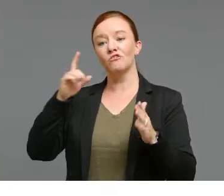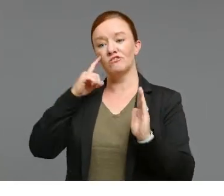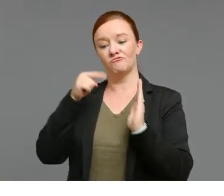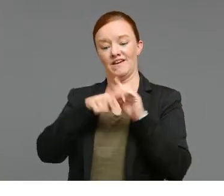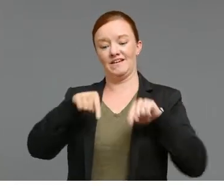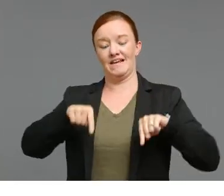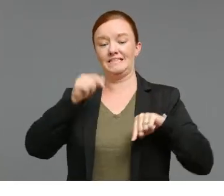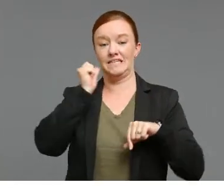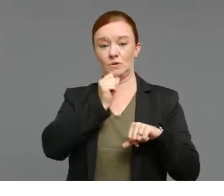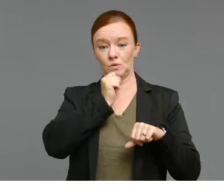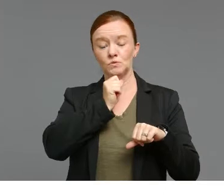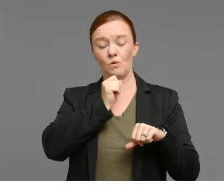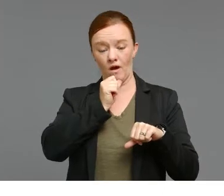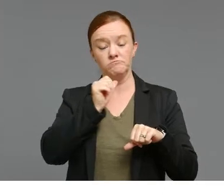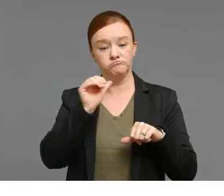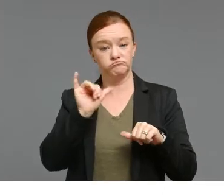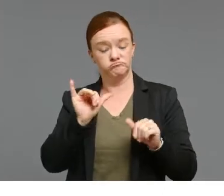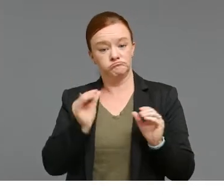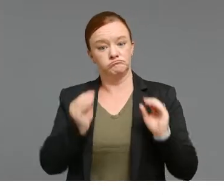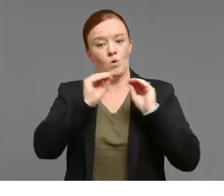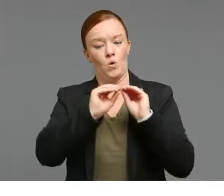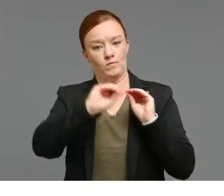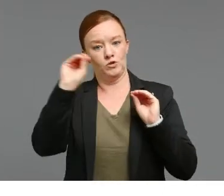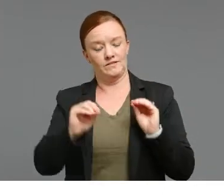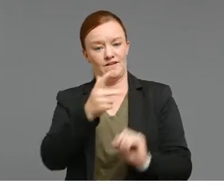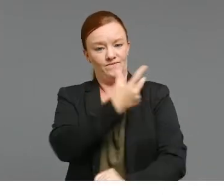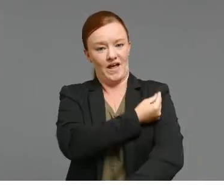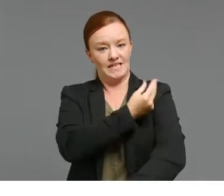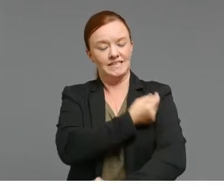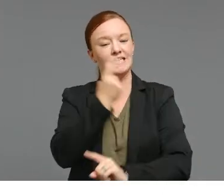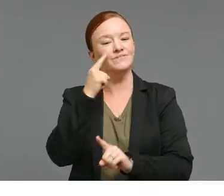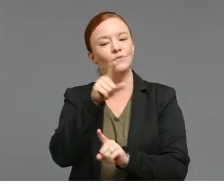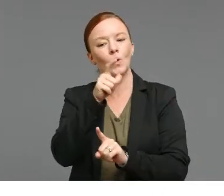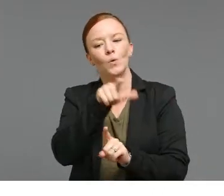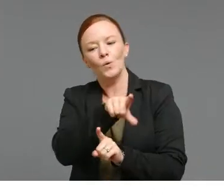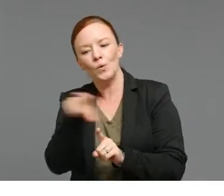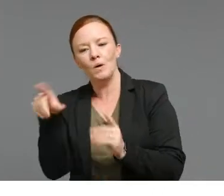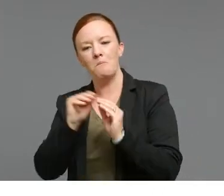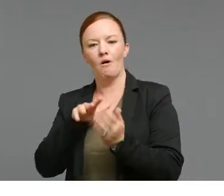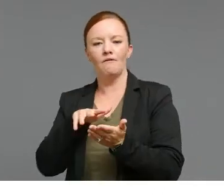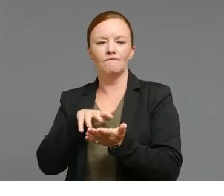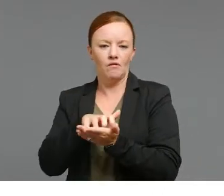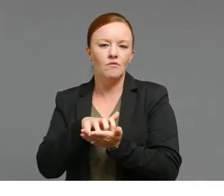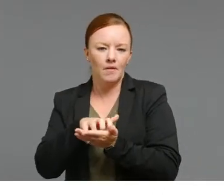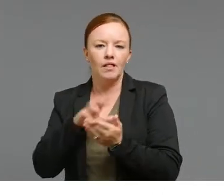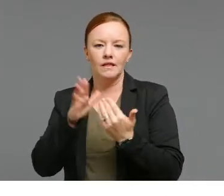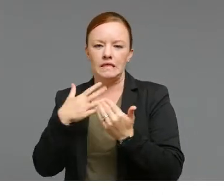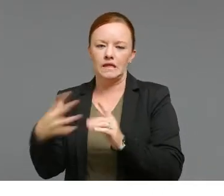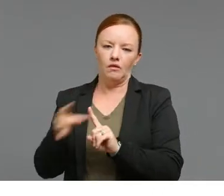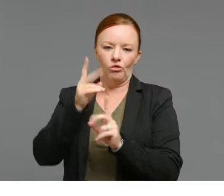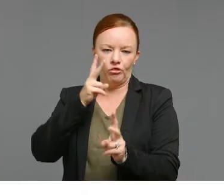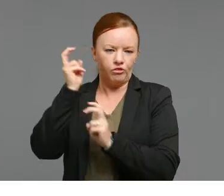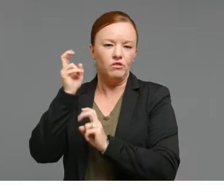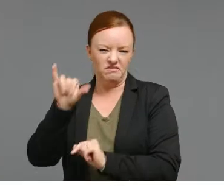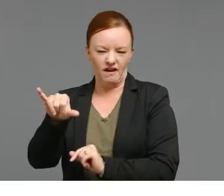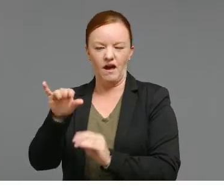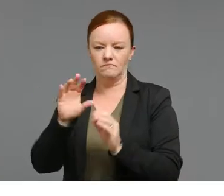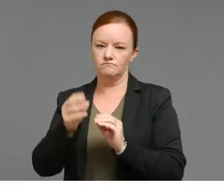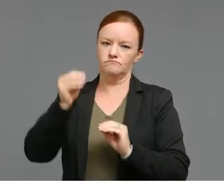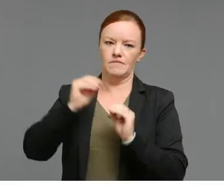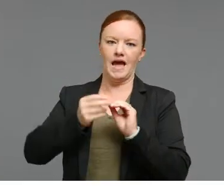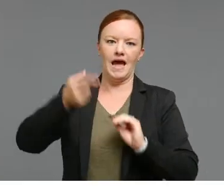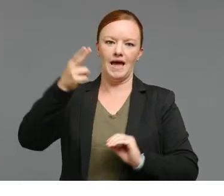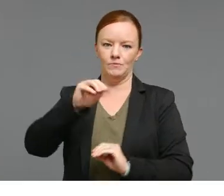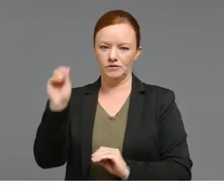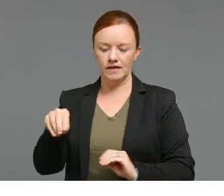vaccination in our communities with higher social vulnerability indices than other jurisdictions, but it was good to see that our local